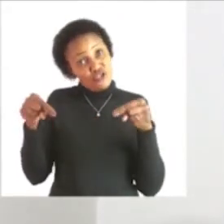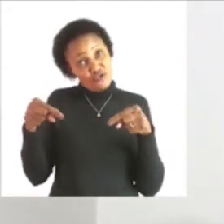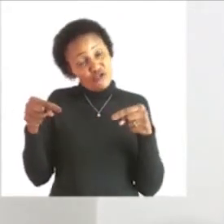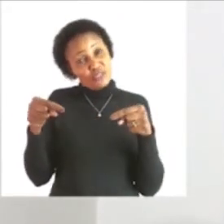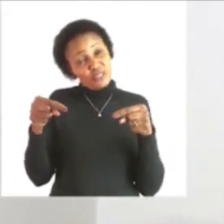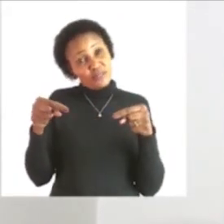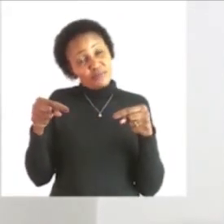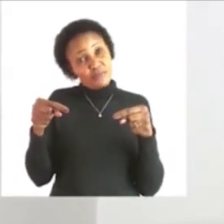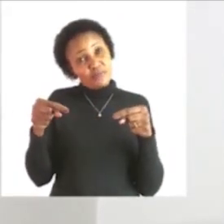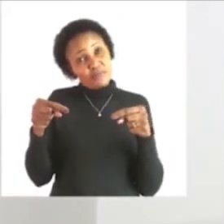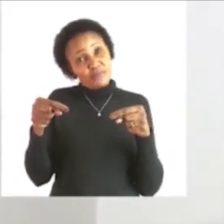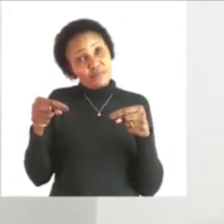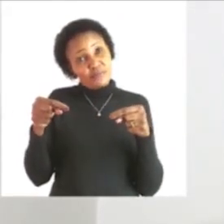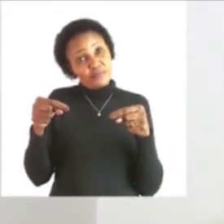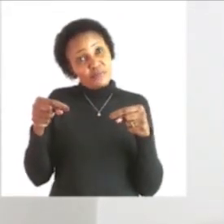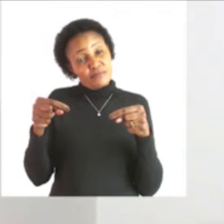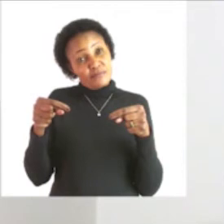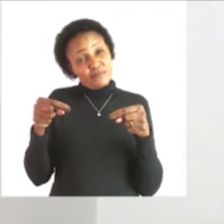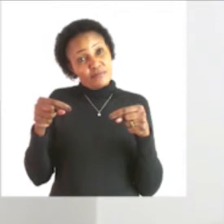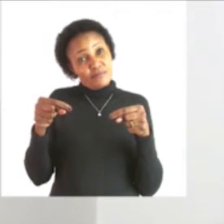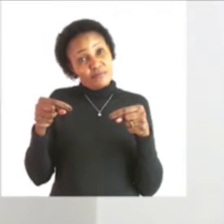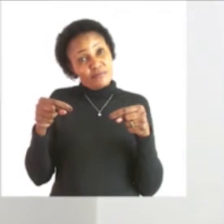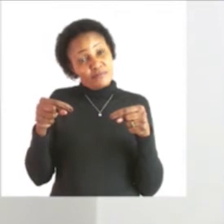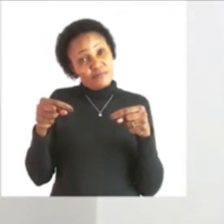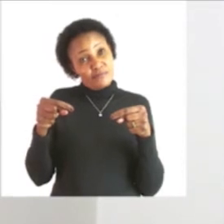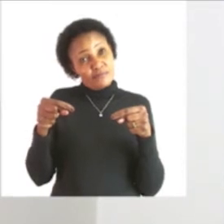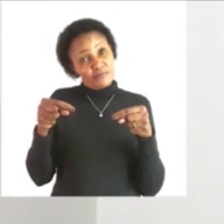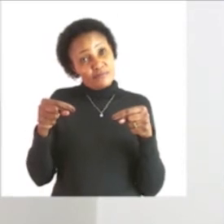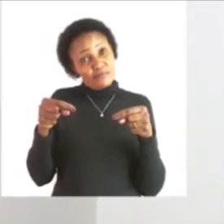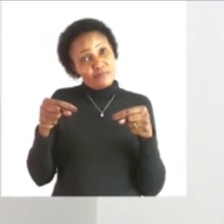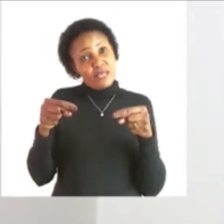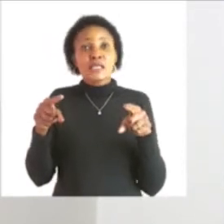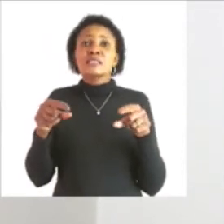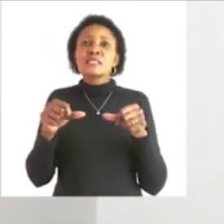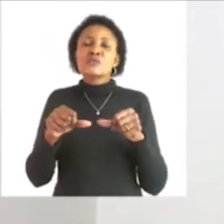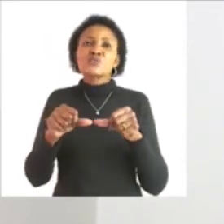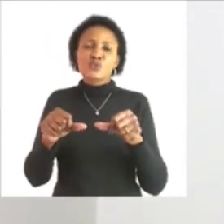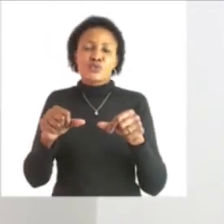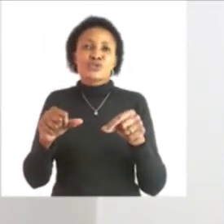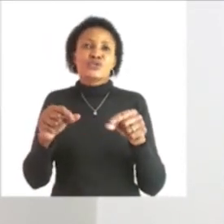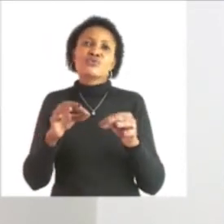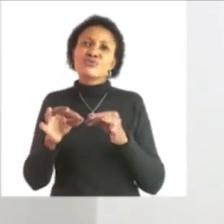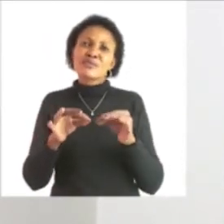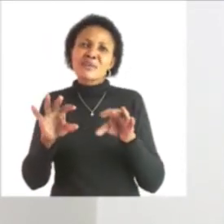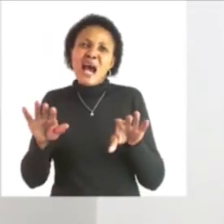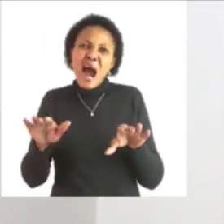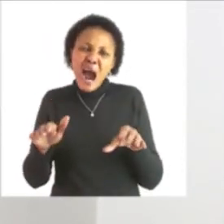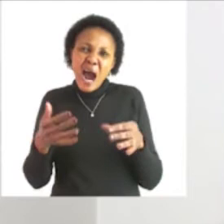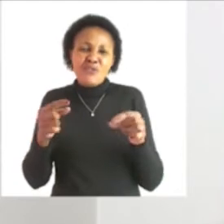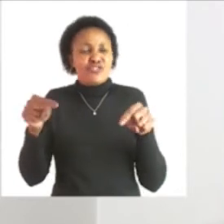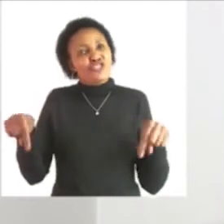like. It's still describing how these wheels look like. They are round and they are